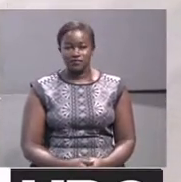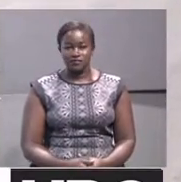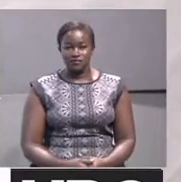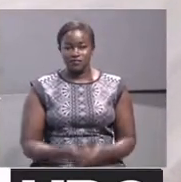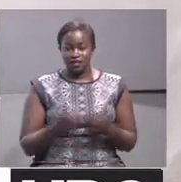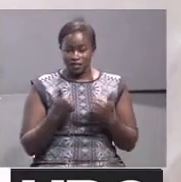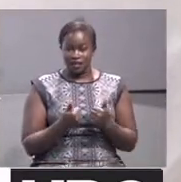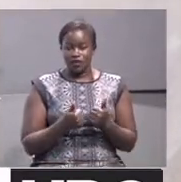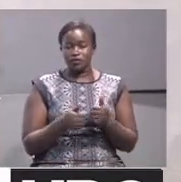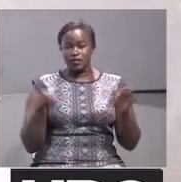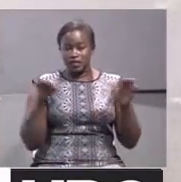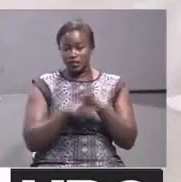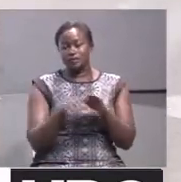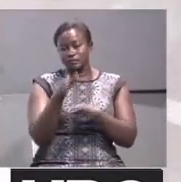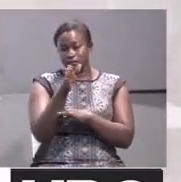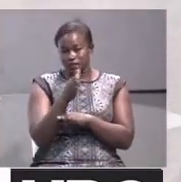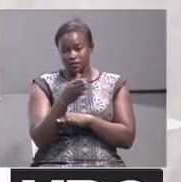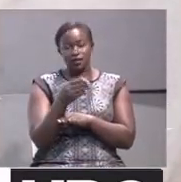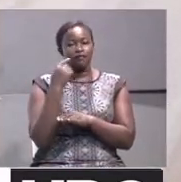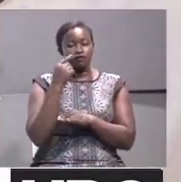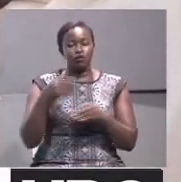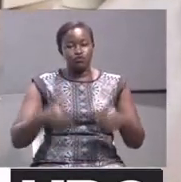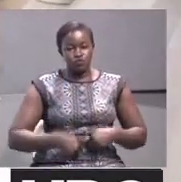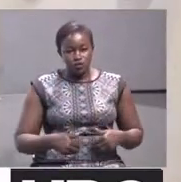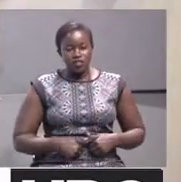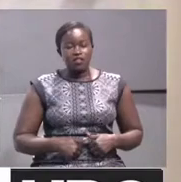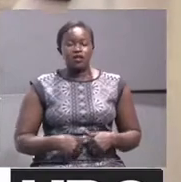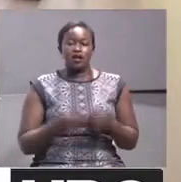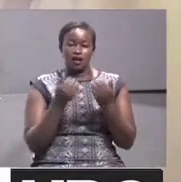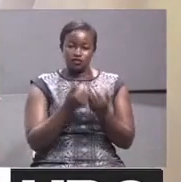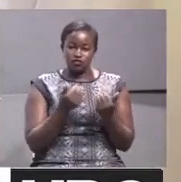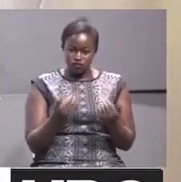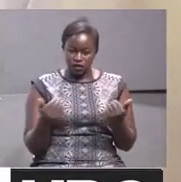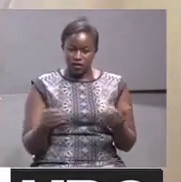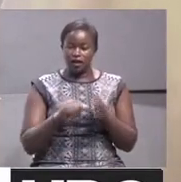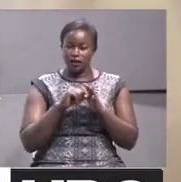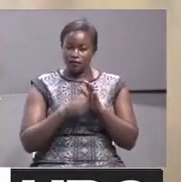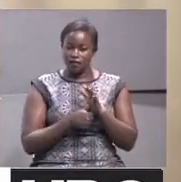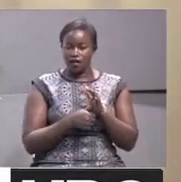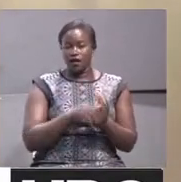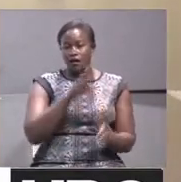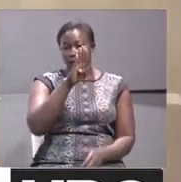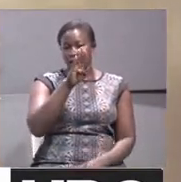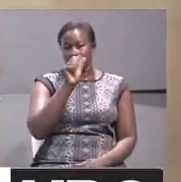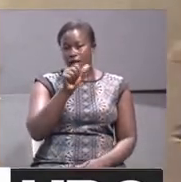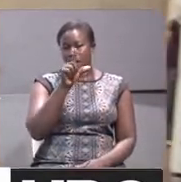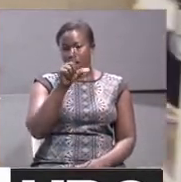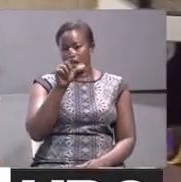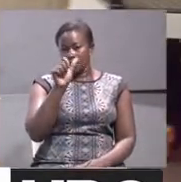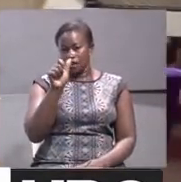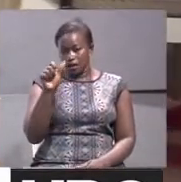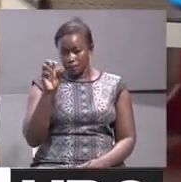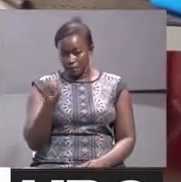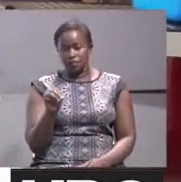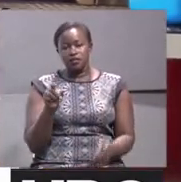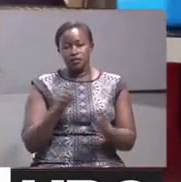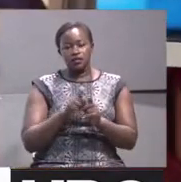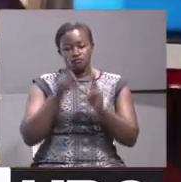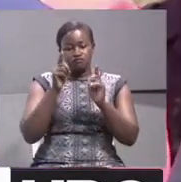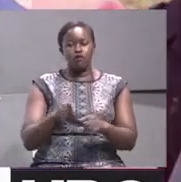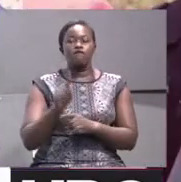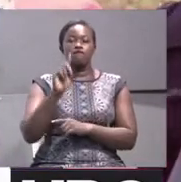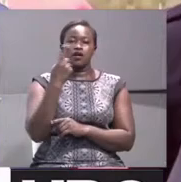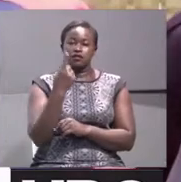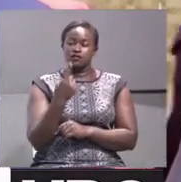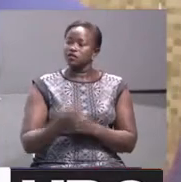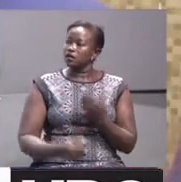Nominated Minister of State for Youth and Children Affairs, Balam Barugahara, arrived first.